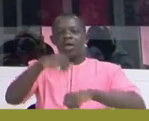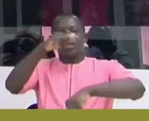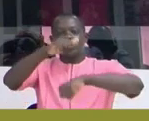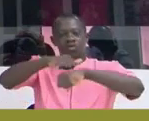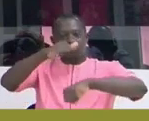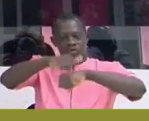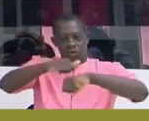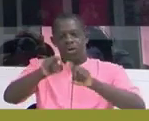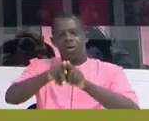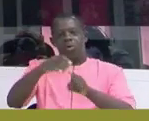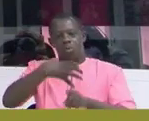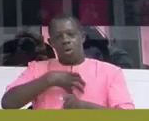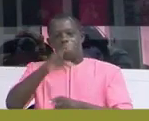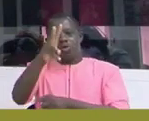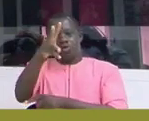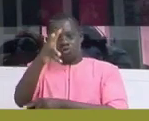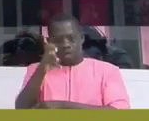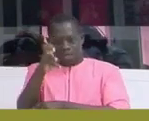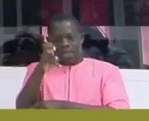He wanted gravel.